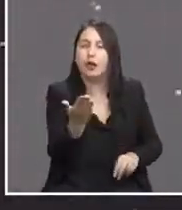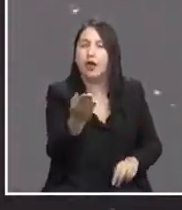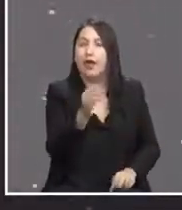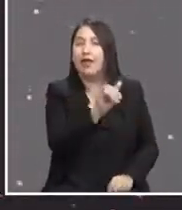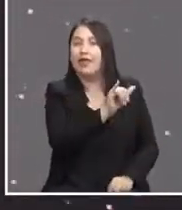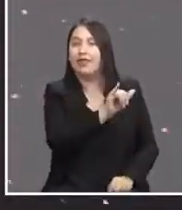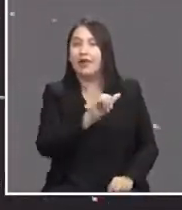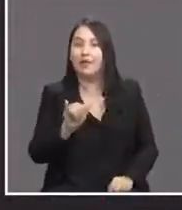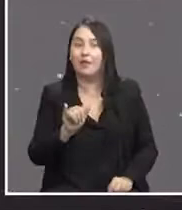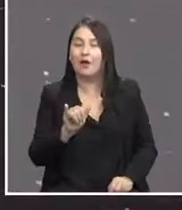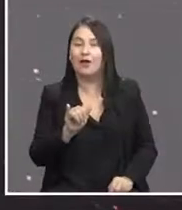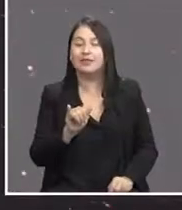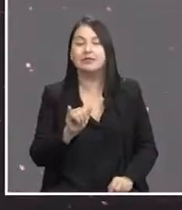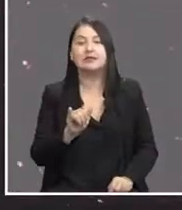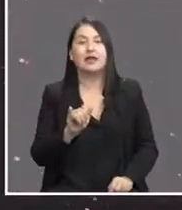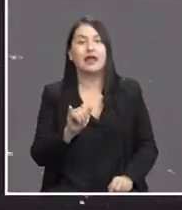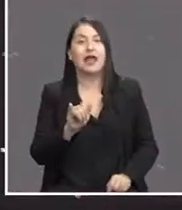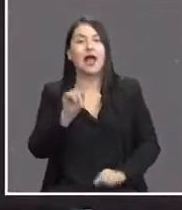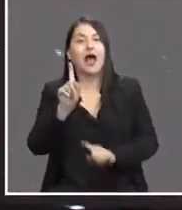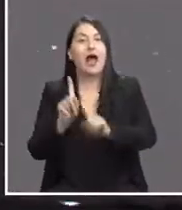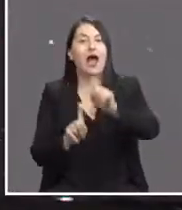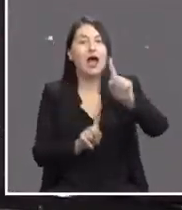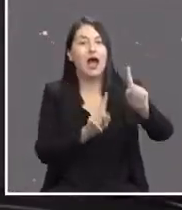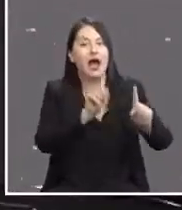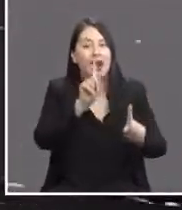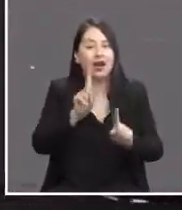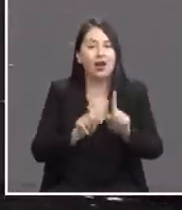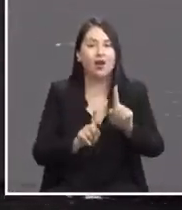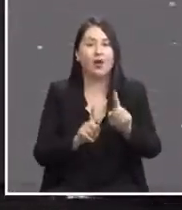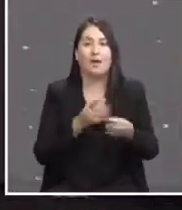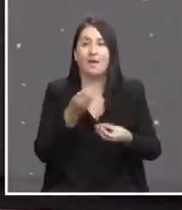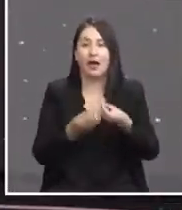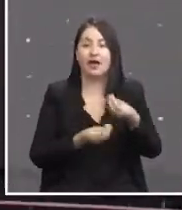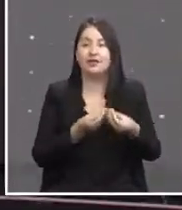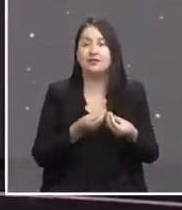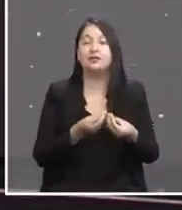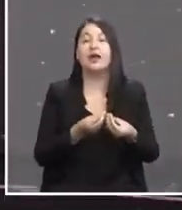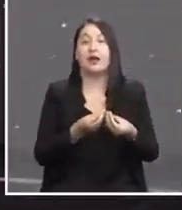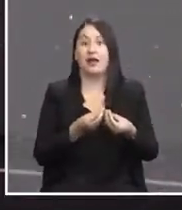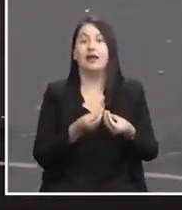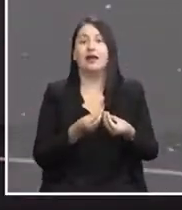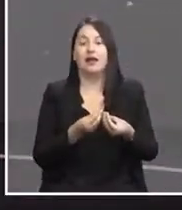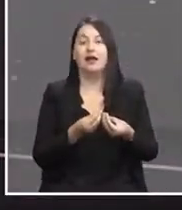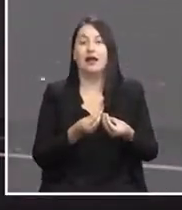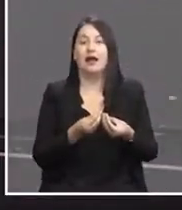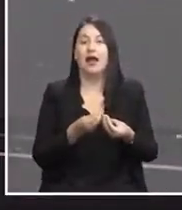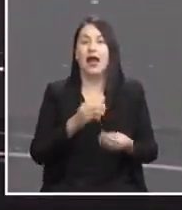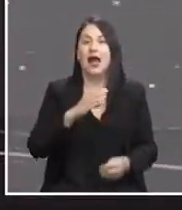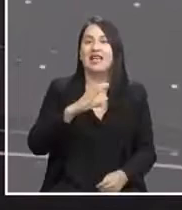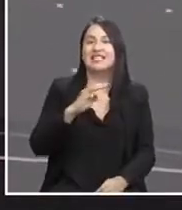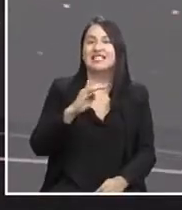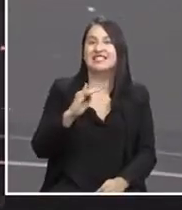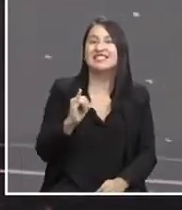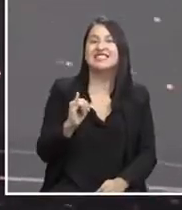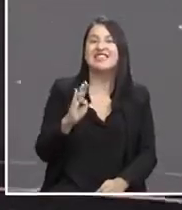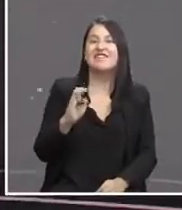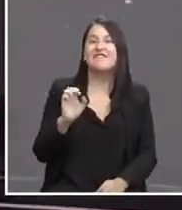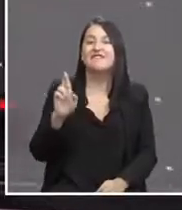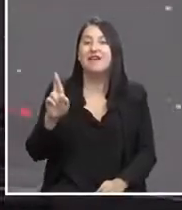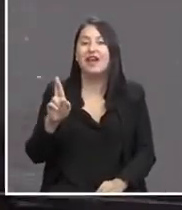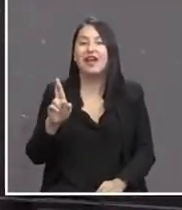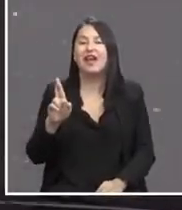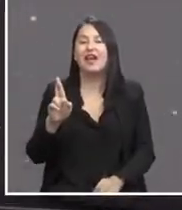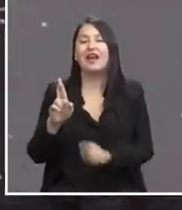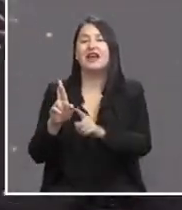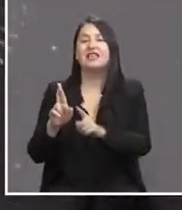something appears, oh, there is a cyber attack, I was victim of a ransomware, etc., etc. Okay, you notice there is